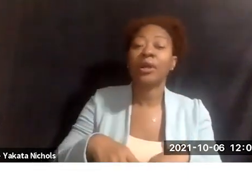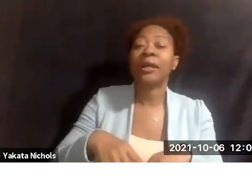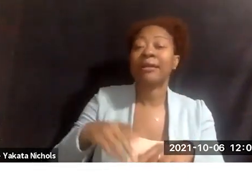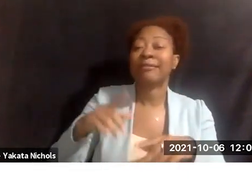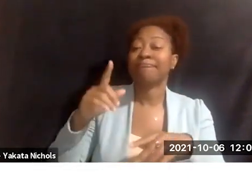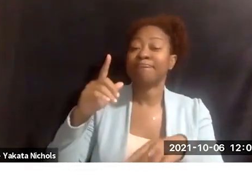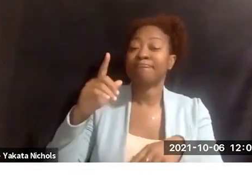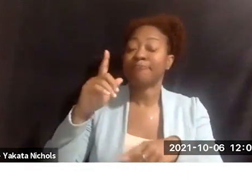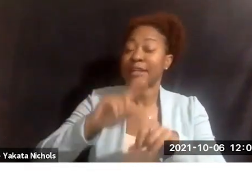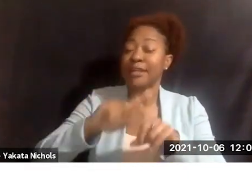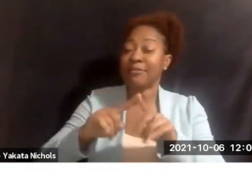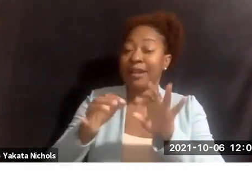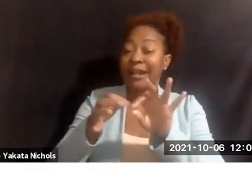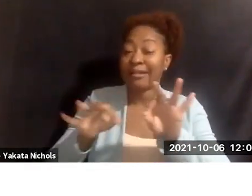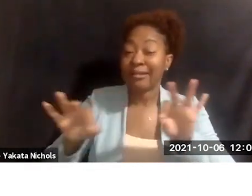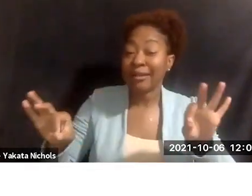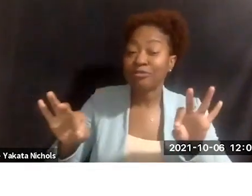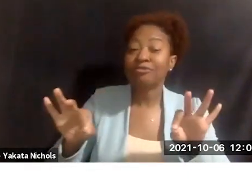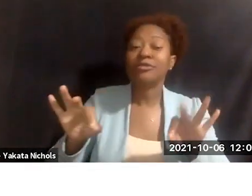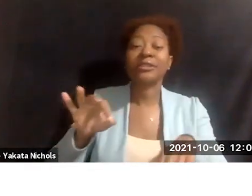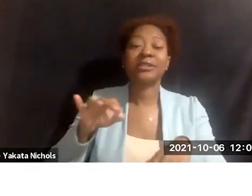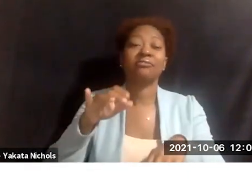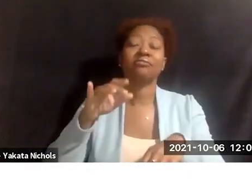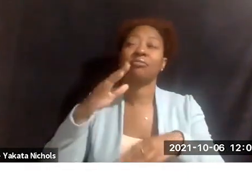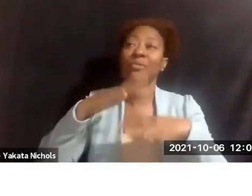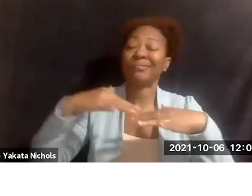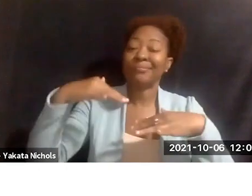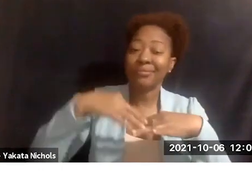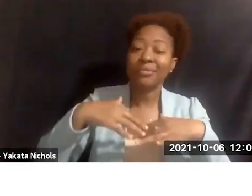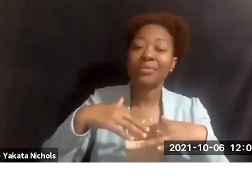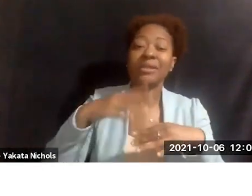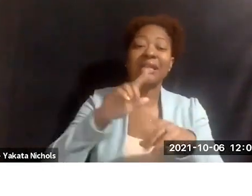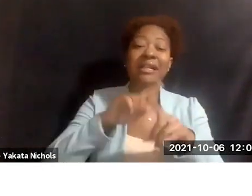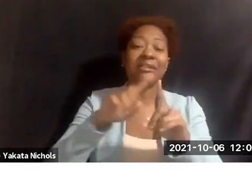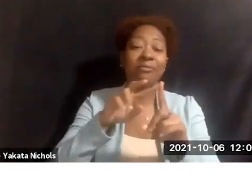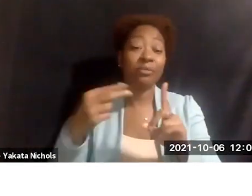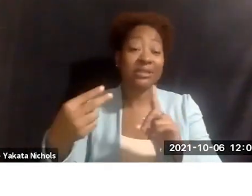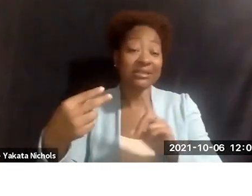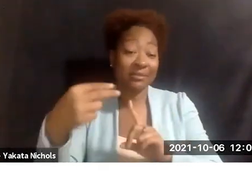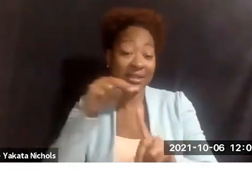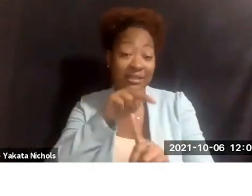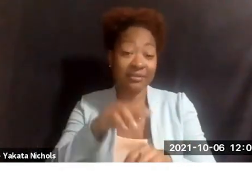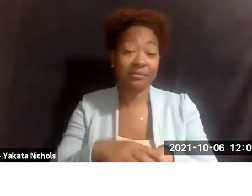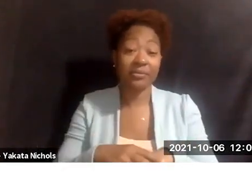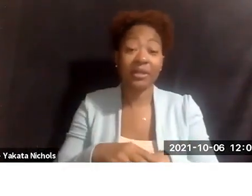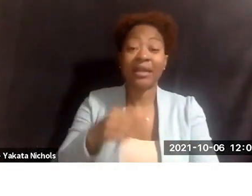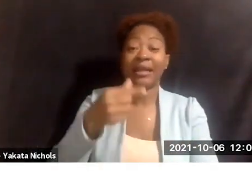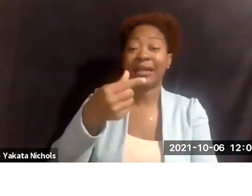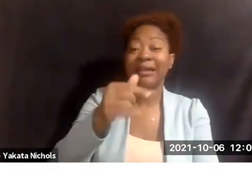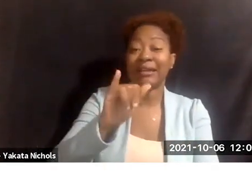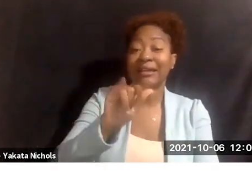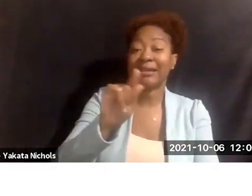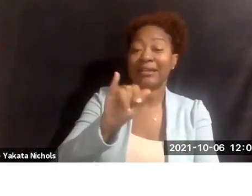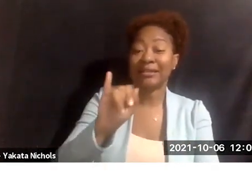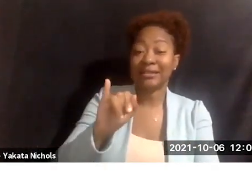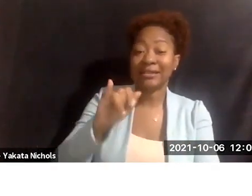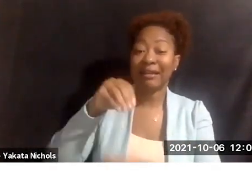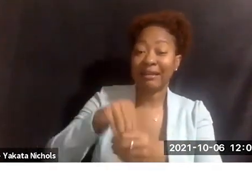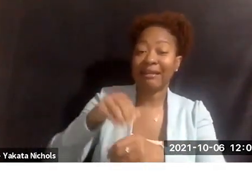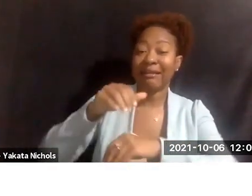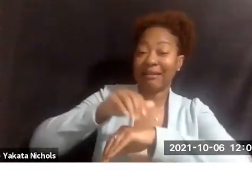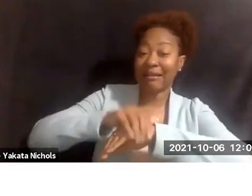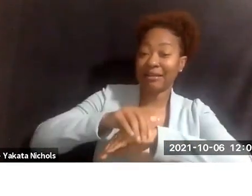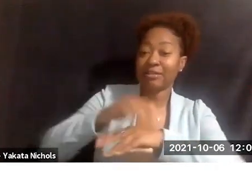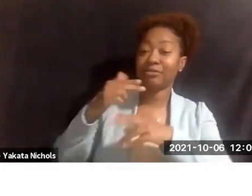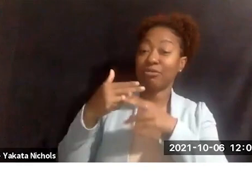means for me looking from different perspectives. So, for example, Jesus, what in English is called